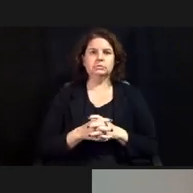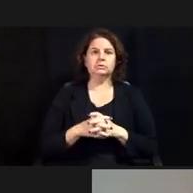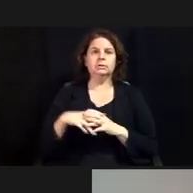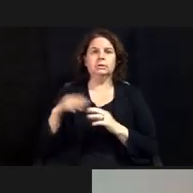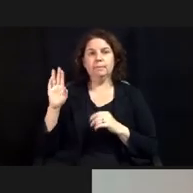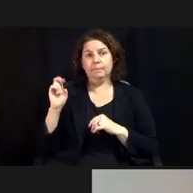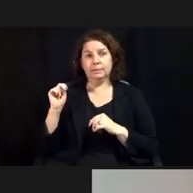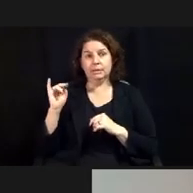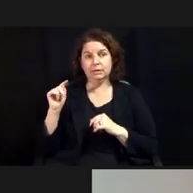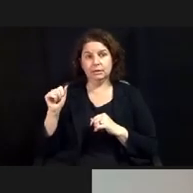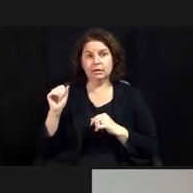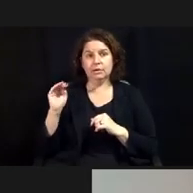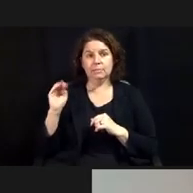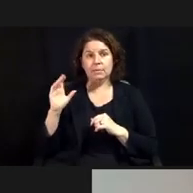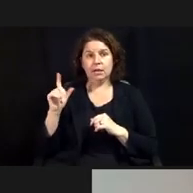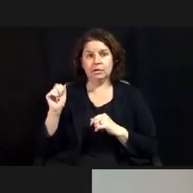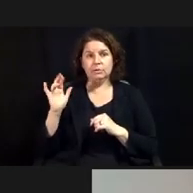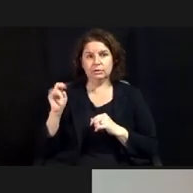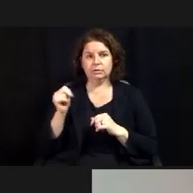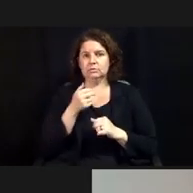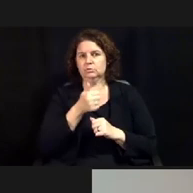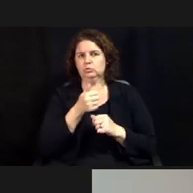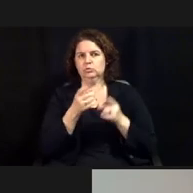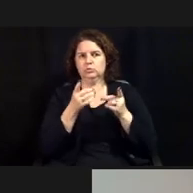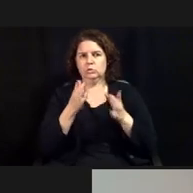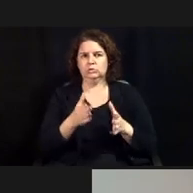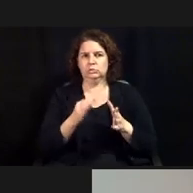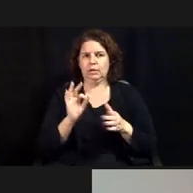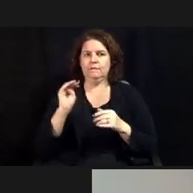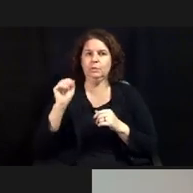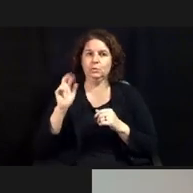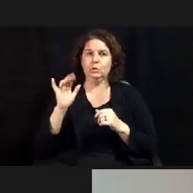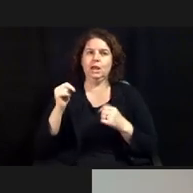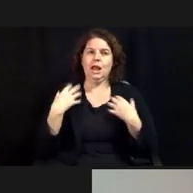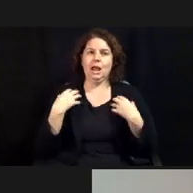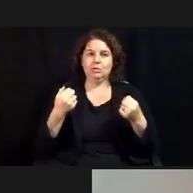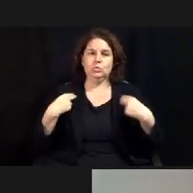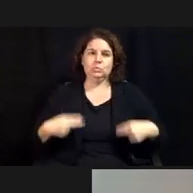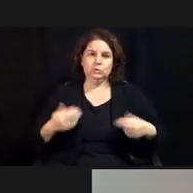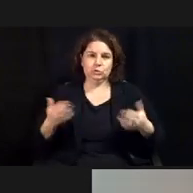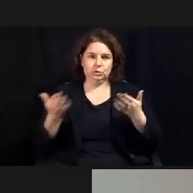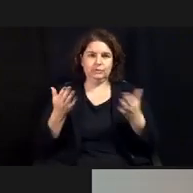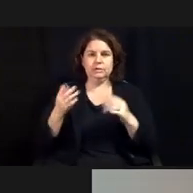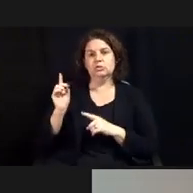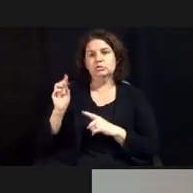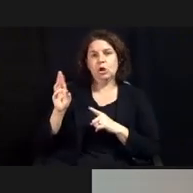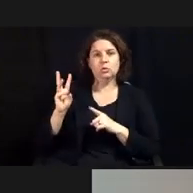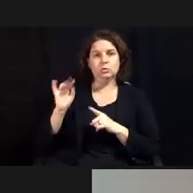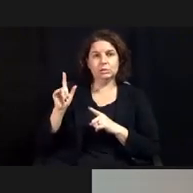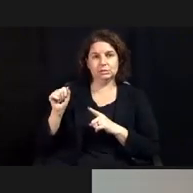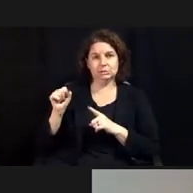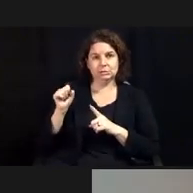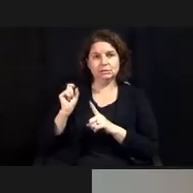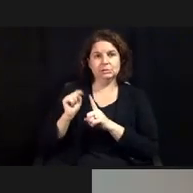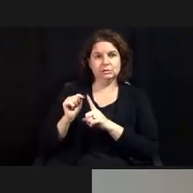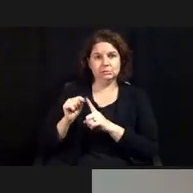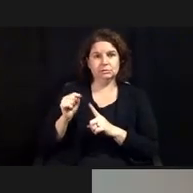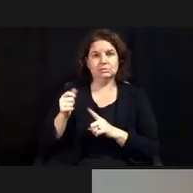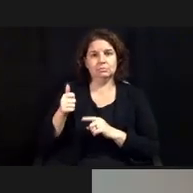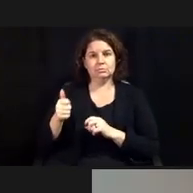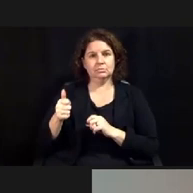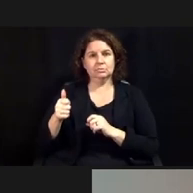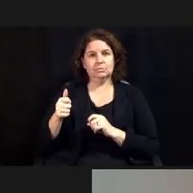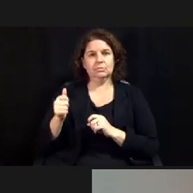of Marin and Health and Human Services, as well as Dr. Matt Willis, Marin's Public Health